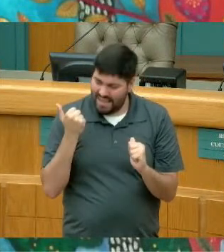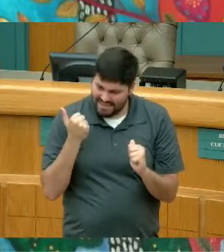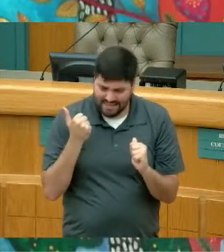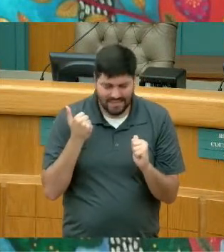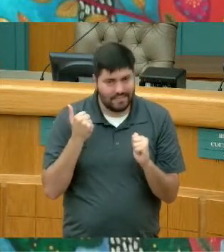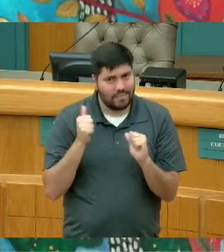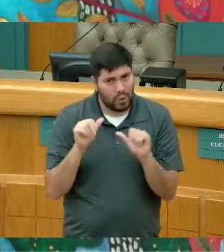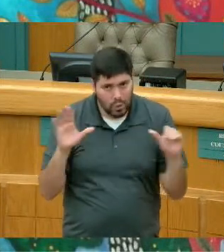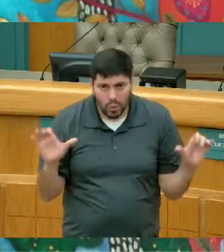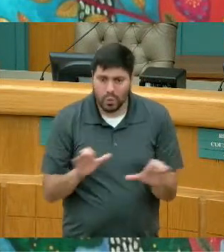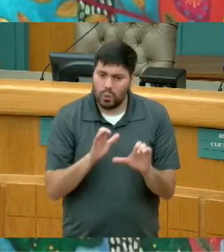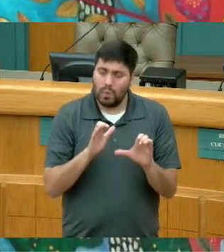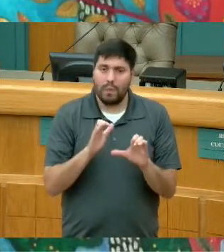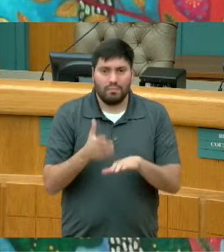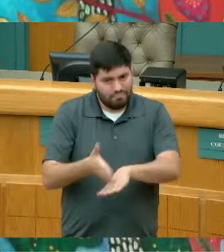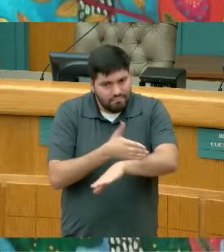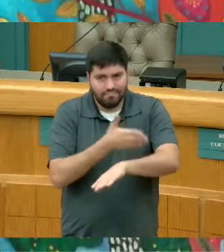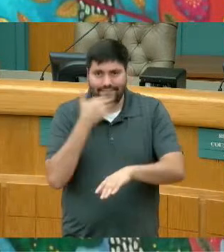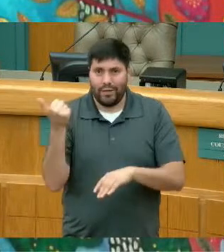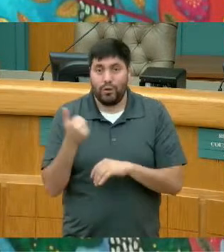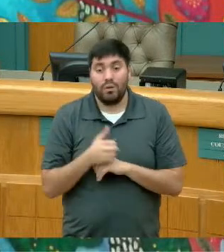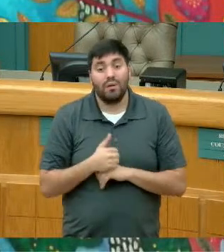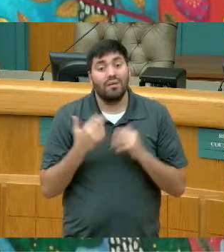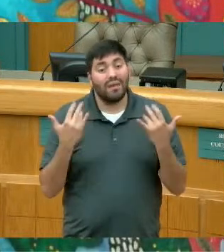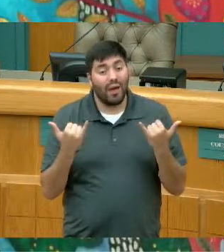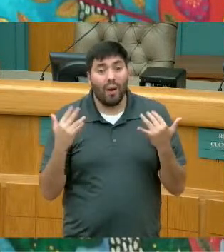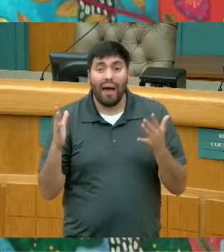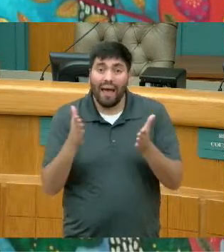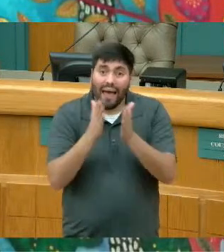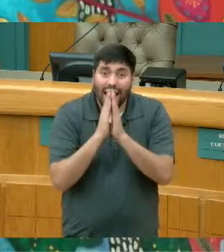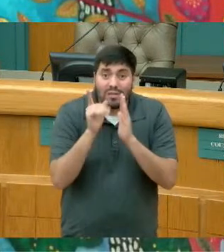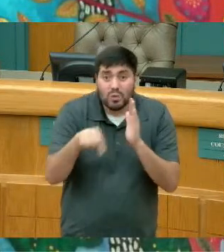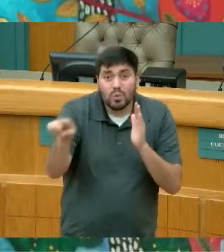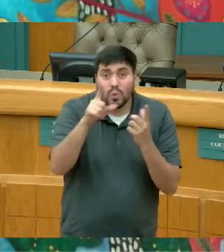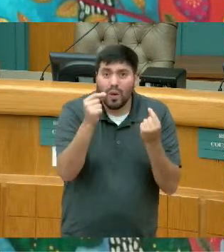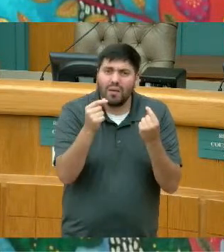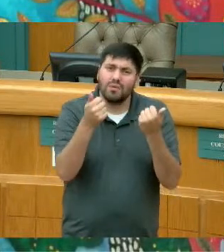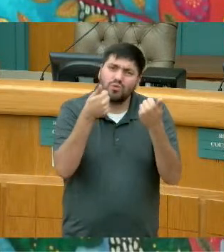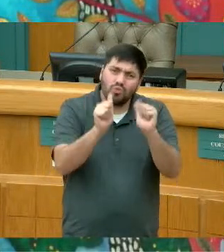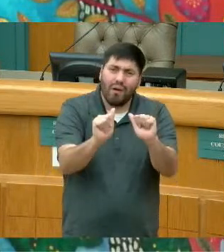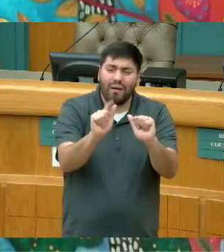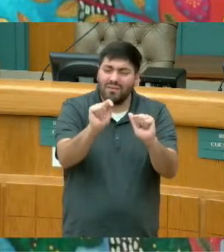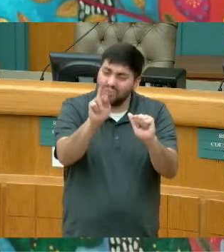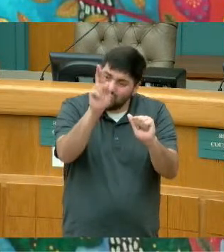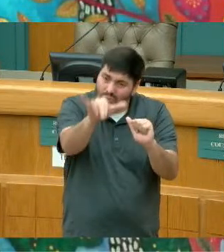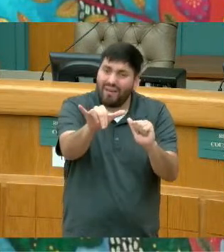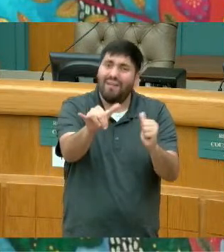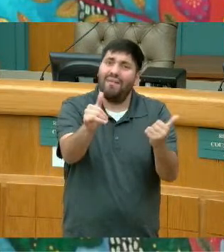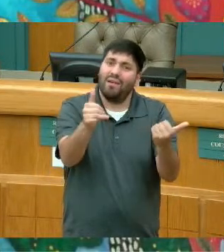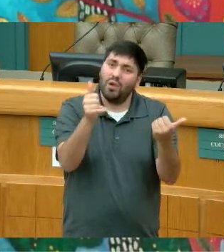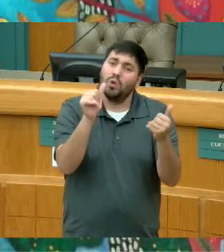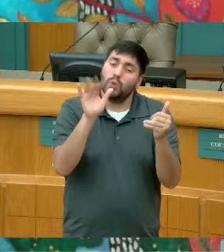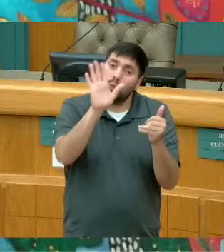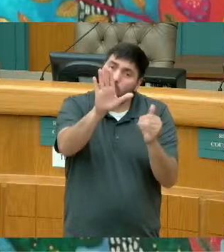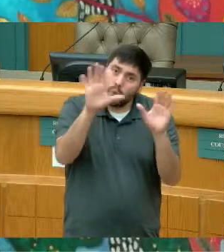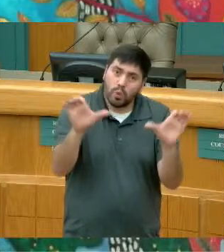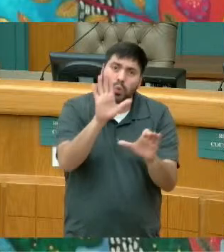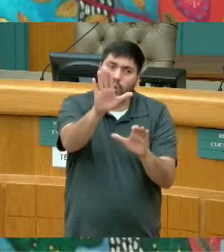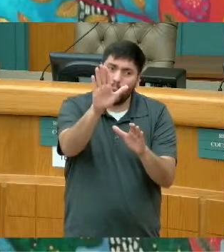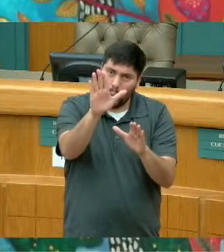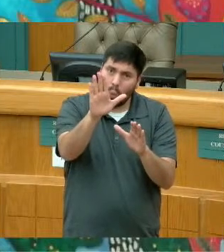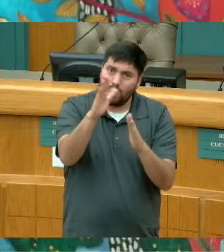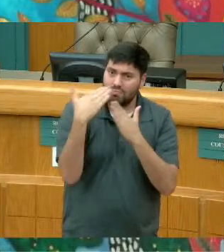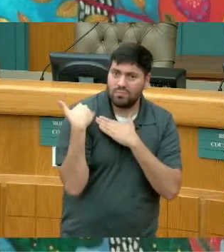to do both. And all I can ask of you is to try to do your